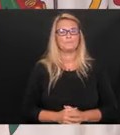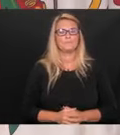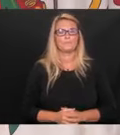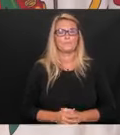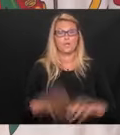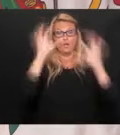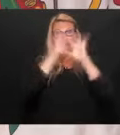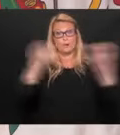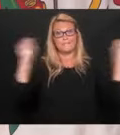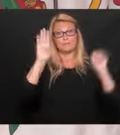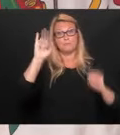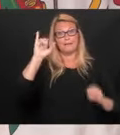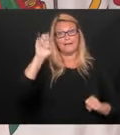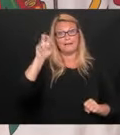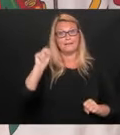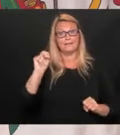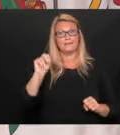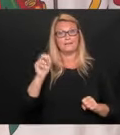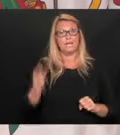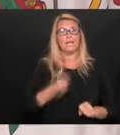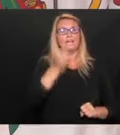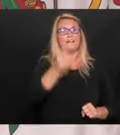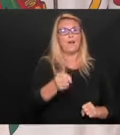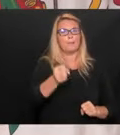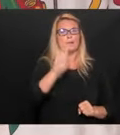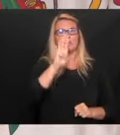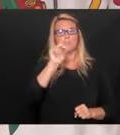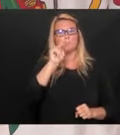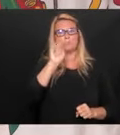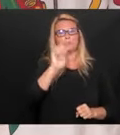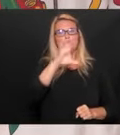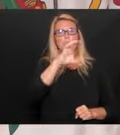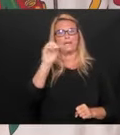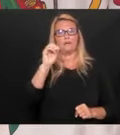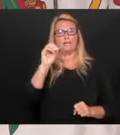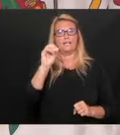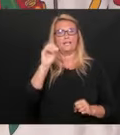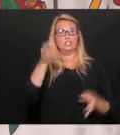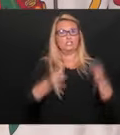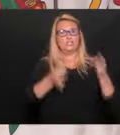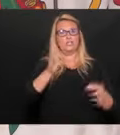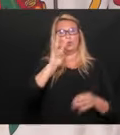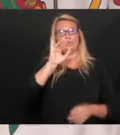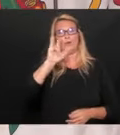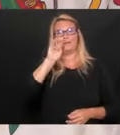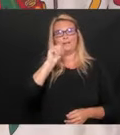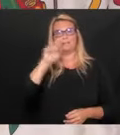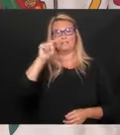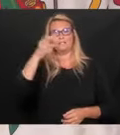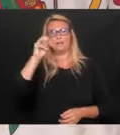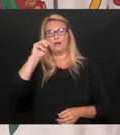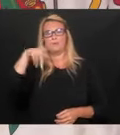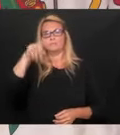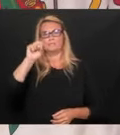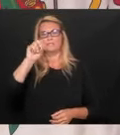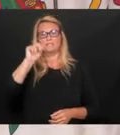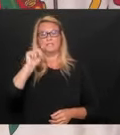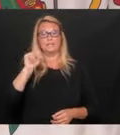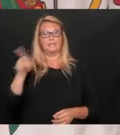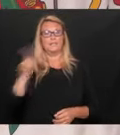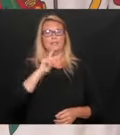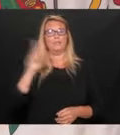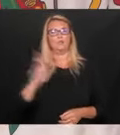Biden also nominated Boone County Circuit Court Judge William Thompson to serve as the U.S. Attorney